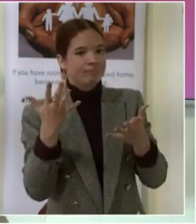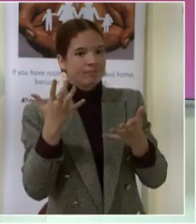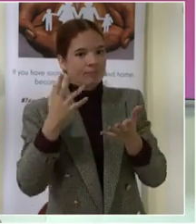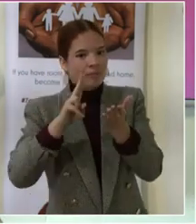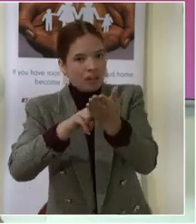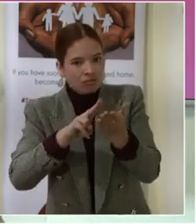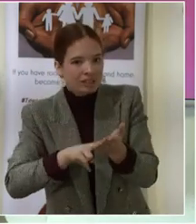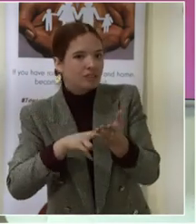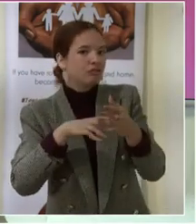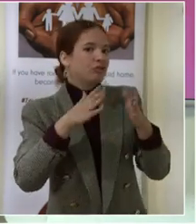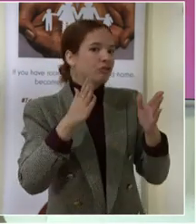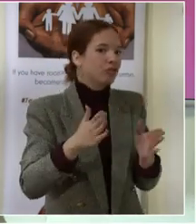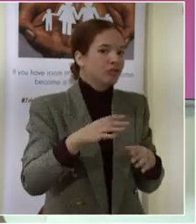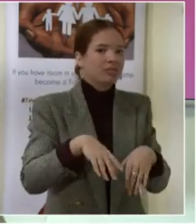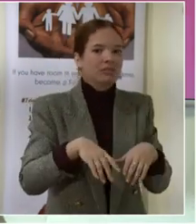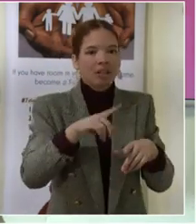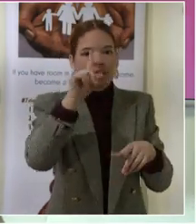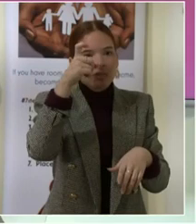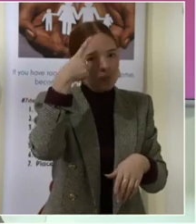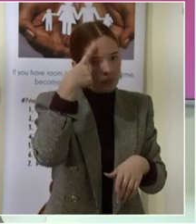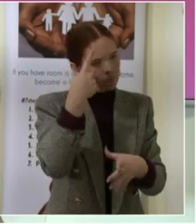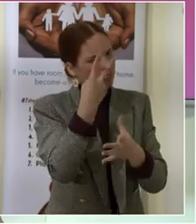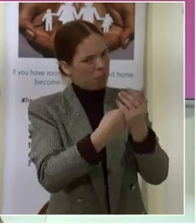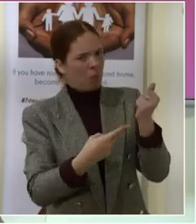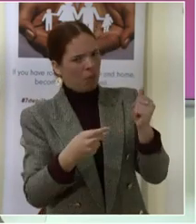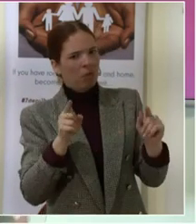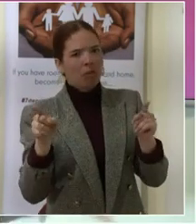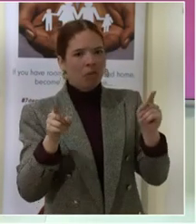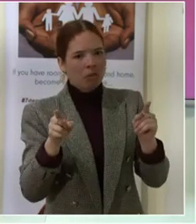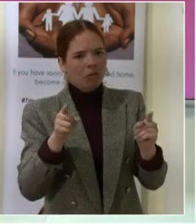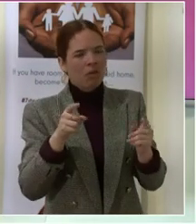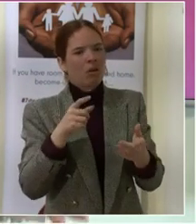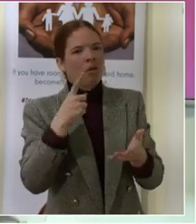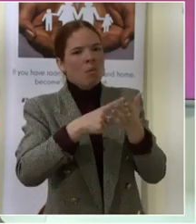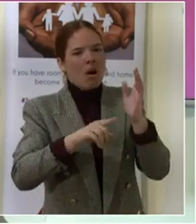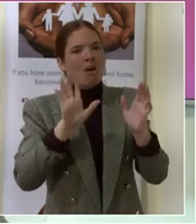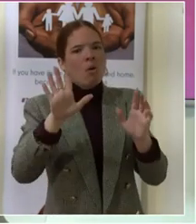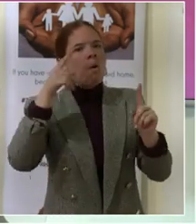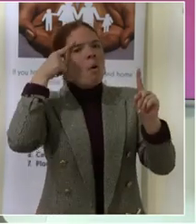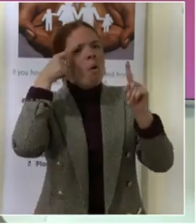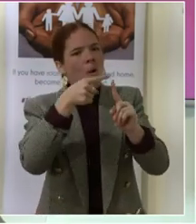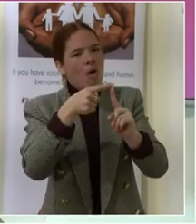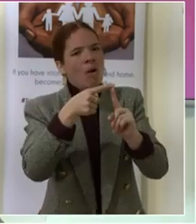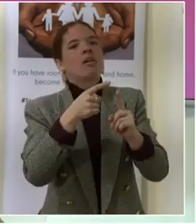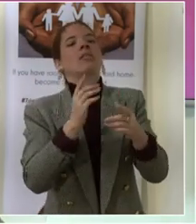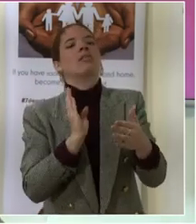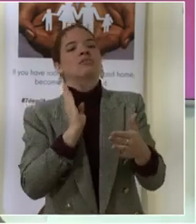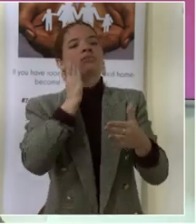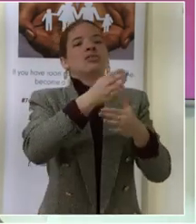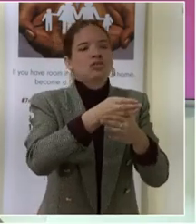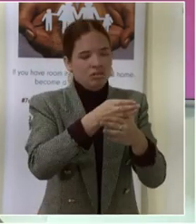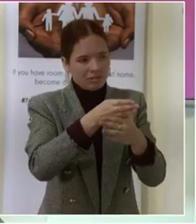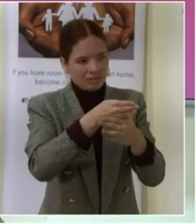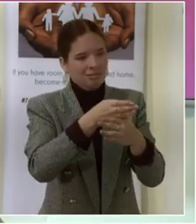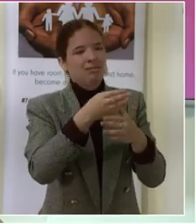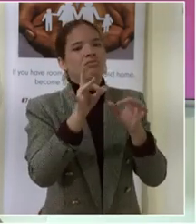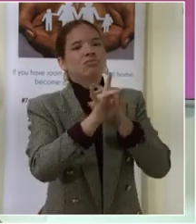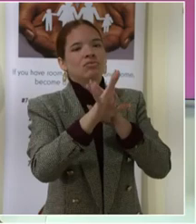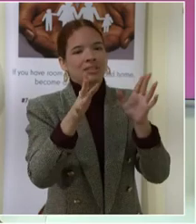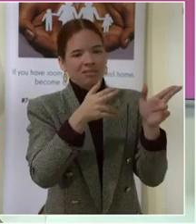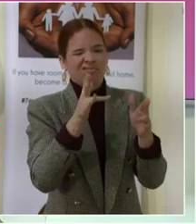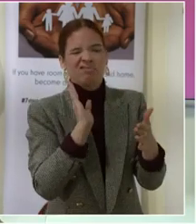and inside the government to interrupt violence. And so we think it's a win-win, bringing her